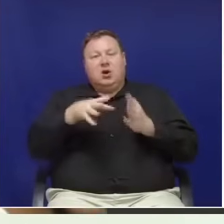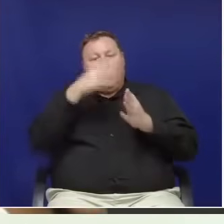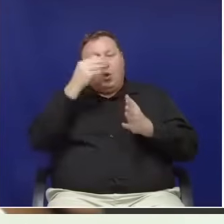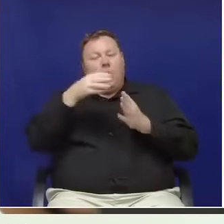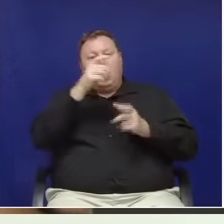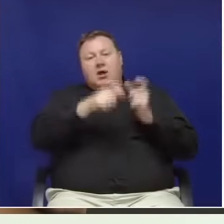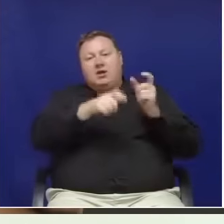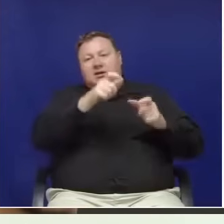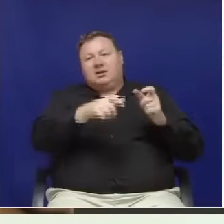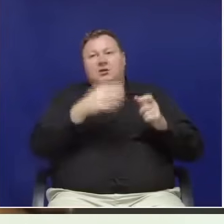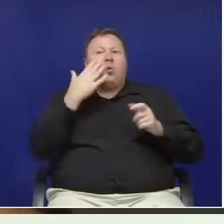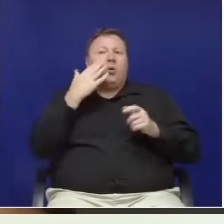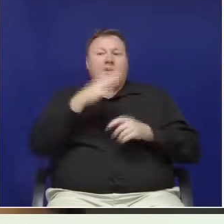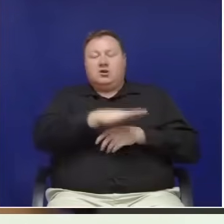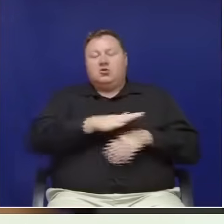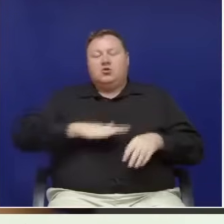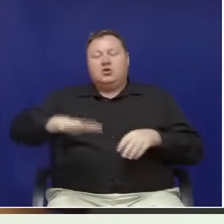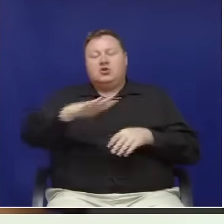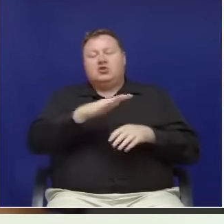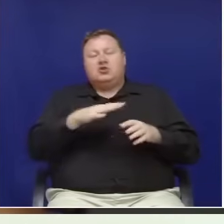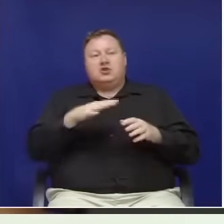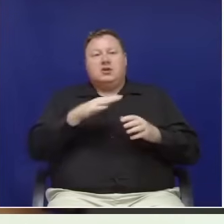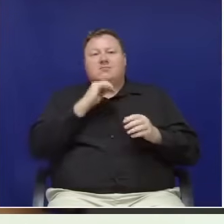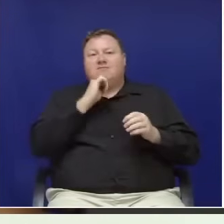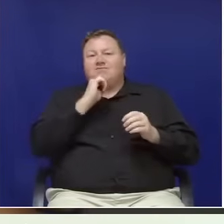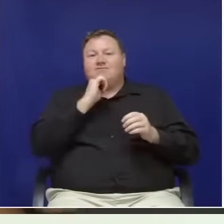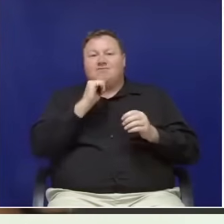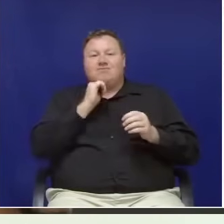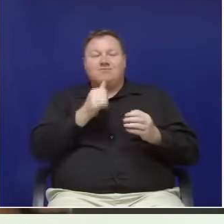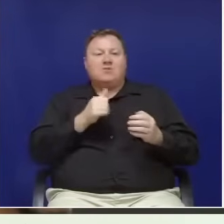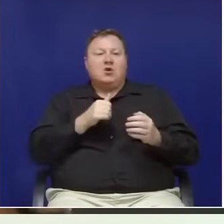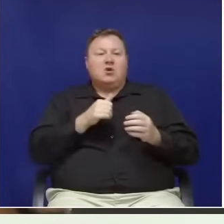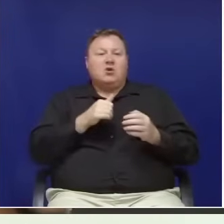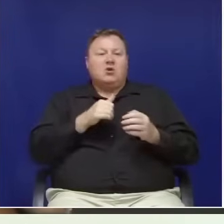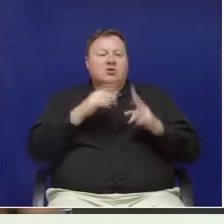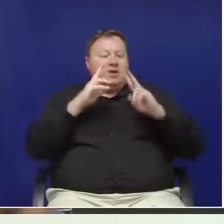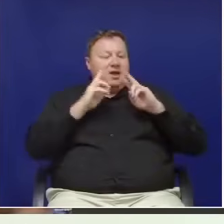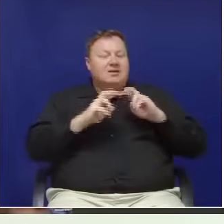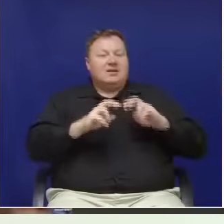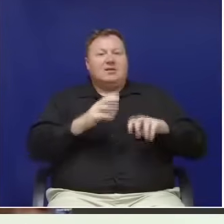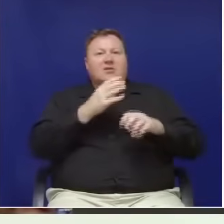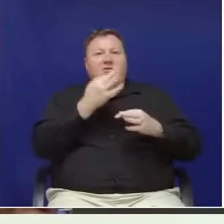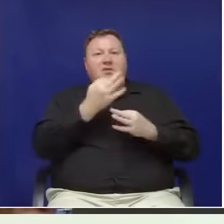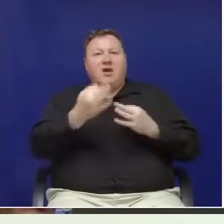fails to process their stipend files on time?